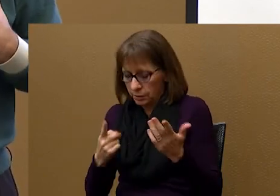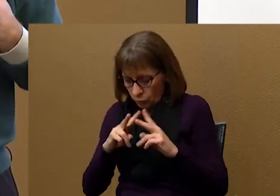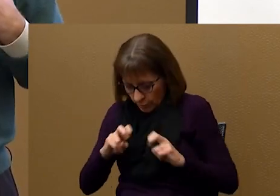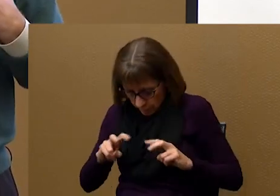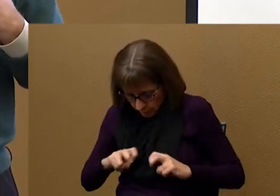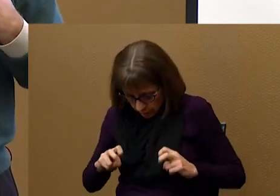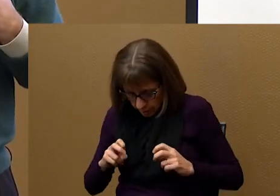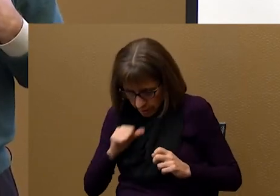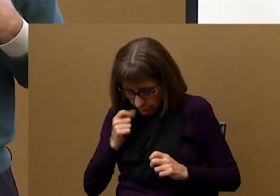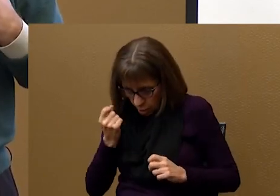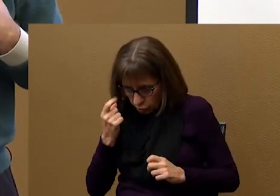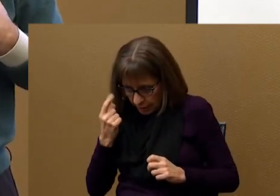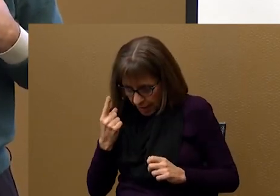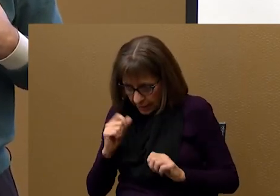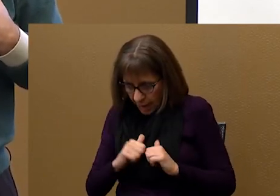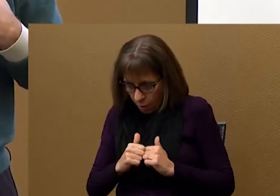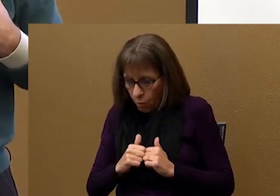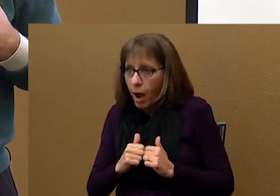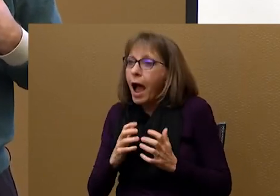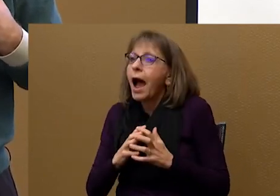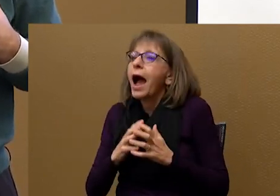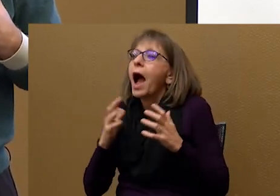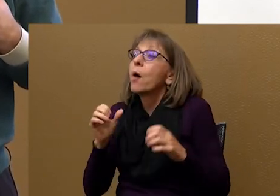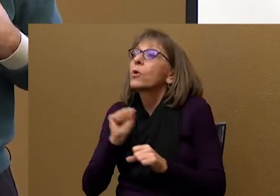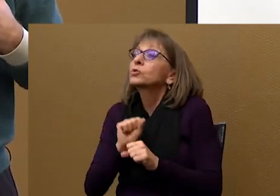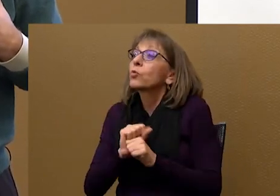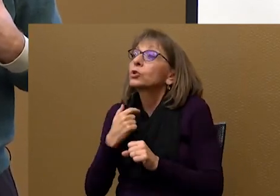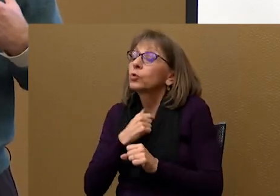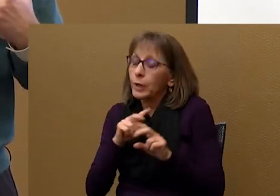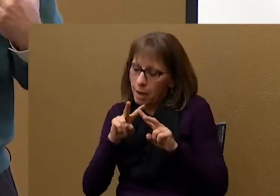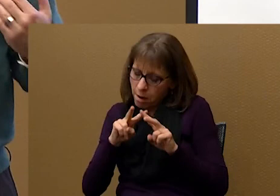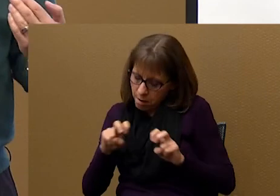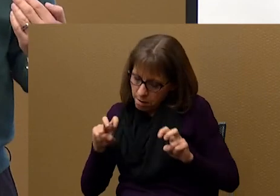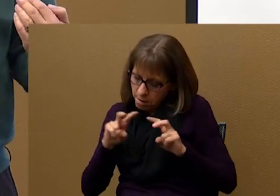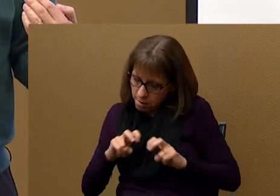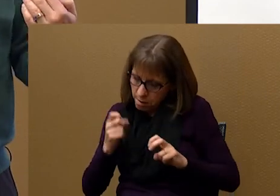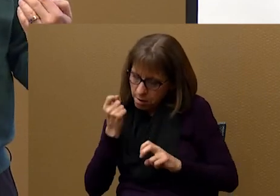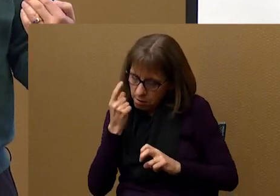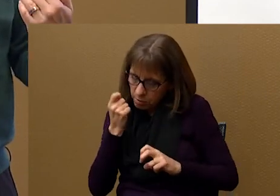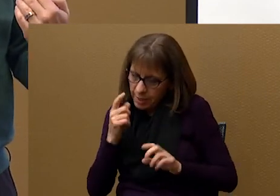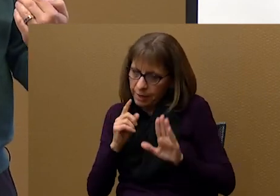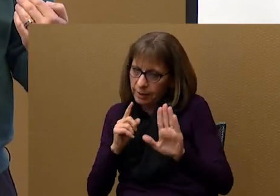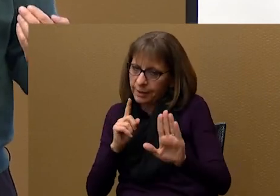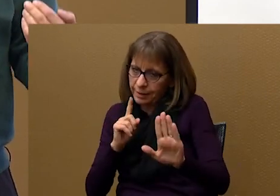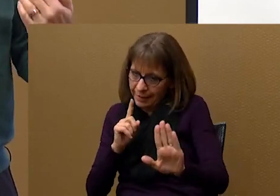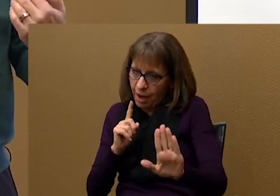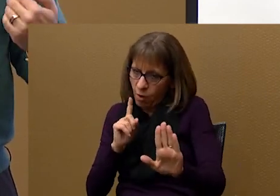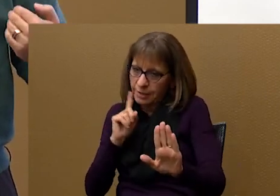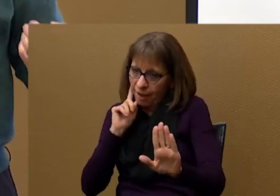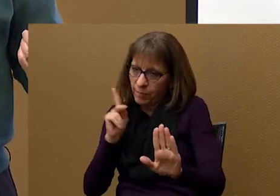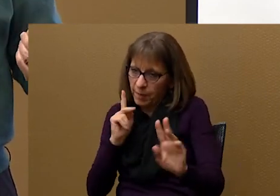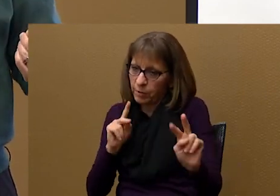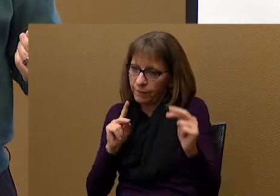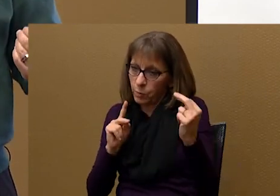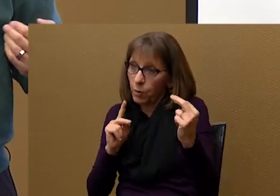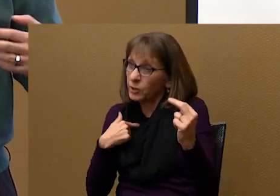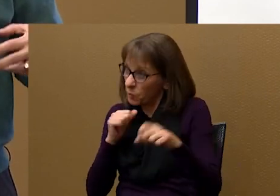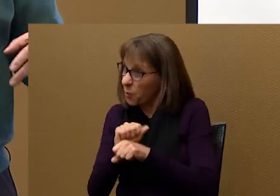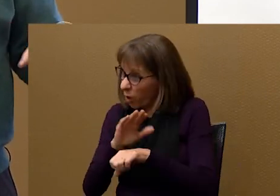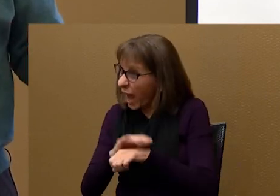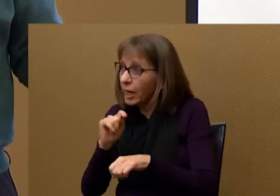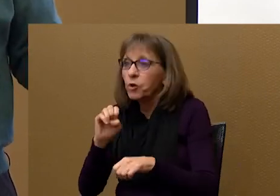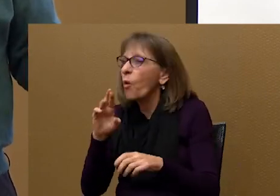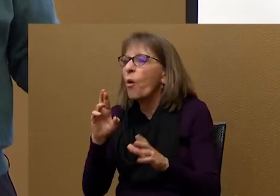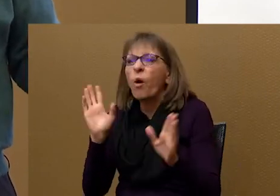understand? How much work do we put in understanding deaf people's point of view? Do we work on that? Or